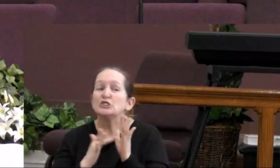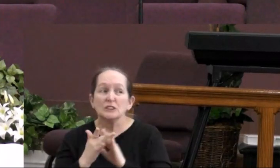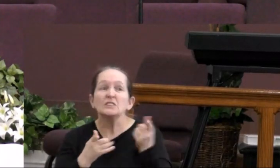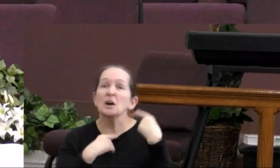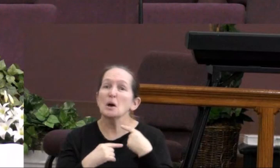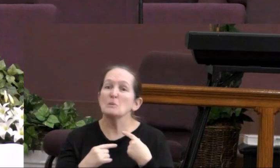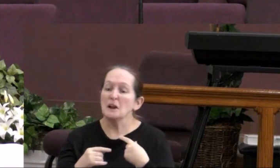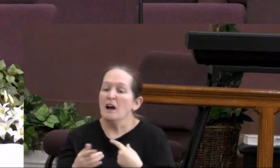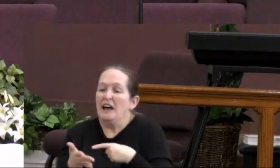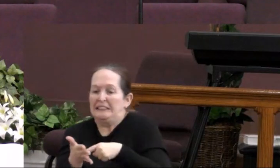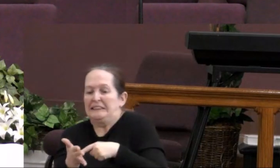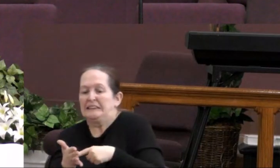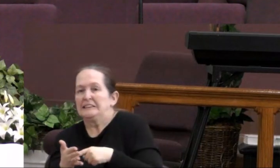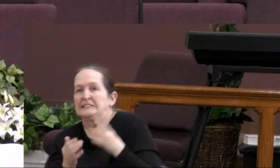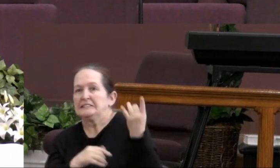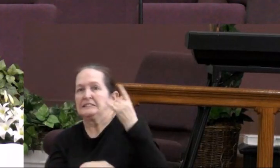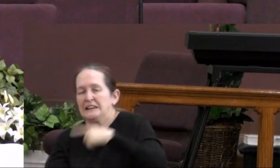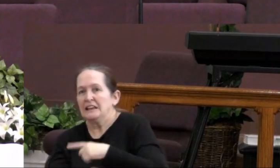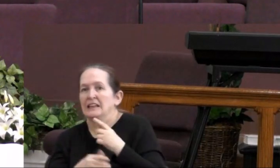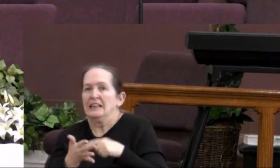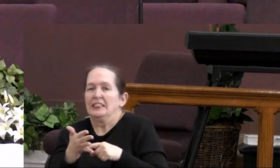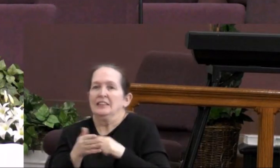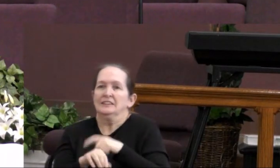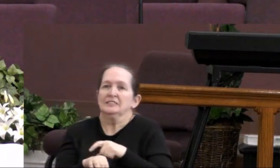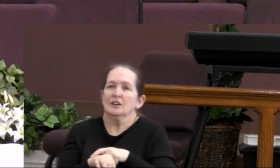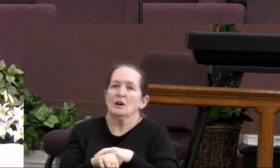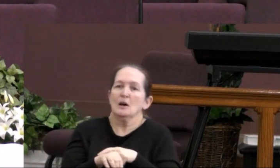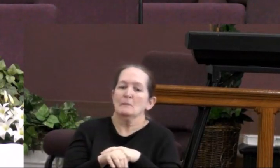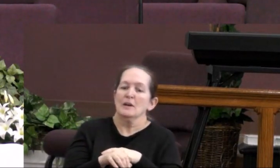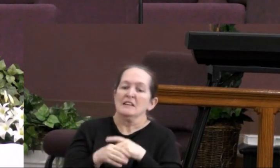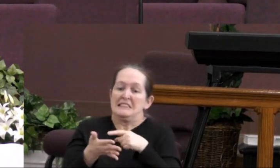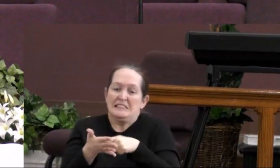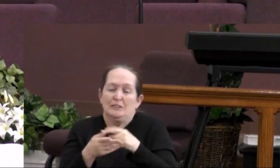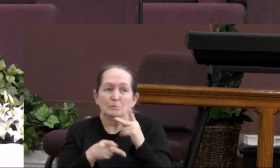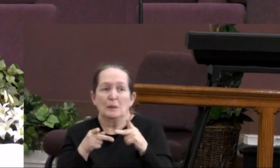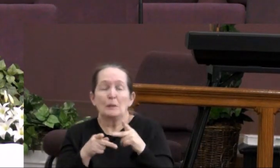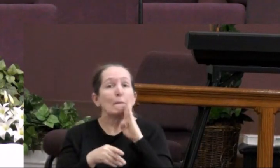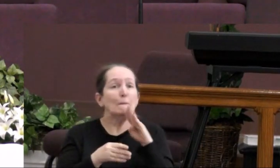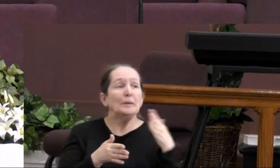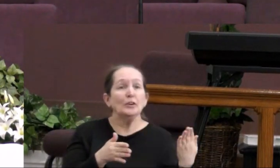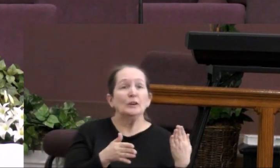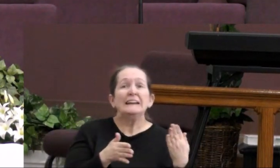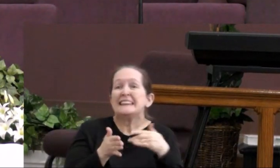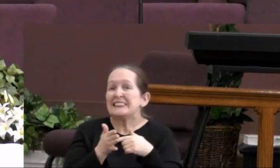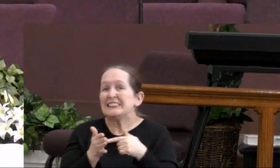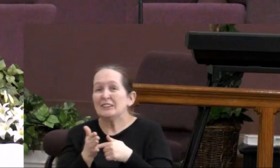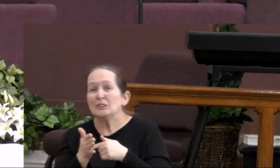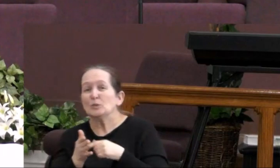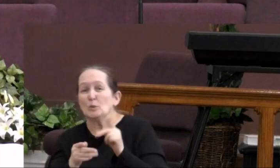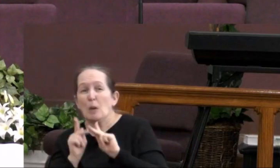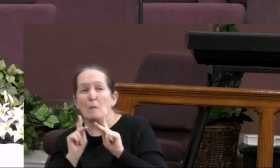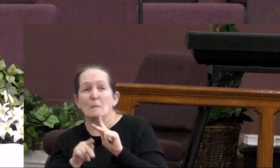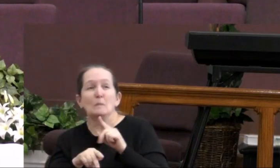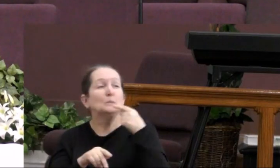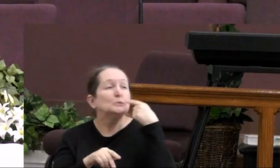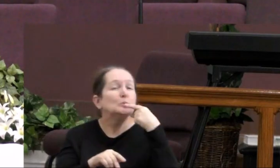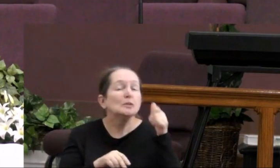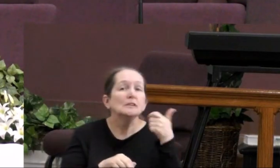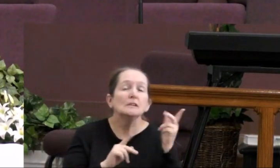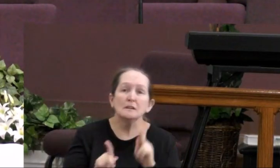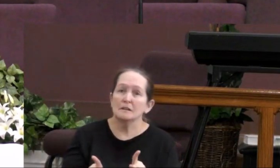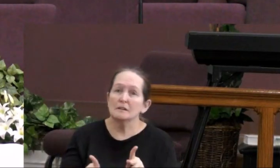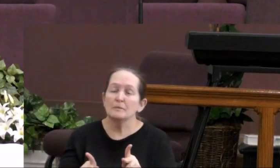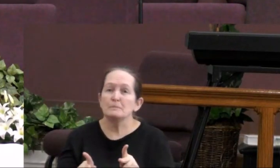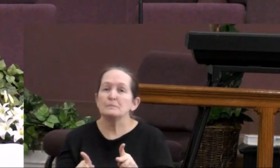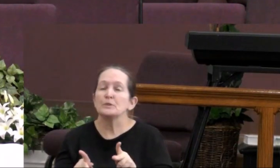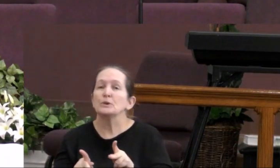such and such a date, at such and such a time, at such and such a location. Be there. This was all by word of mouth. This was